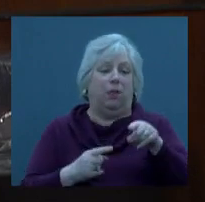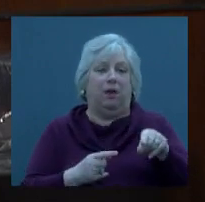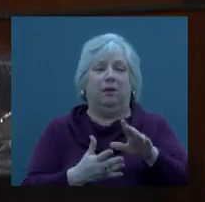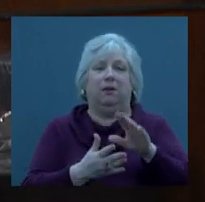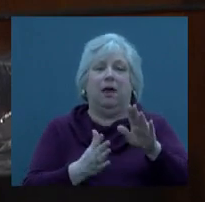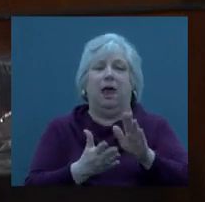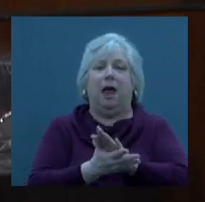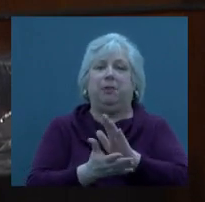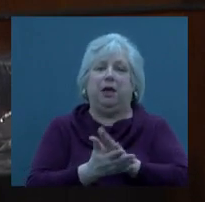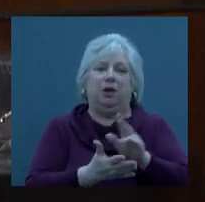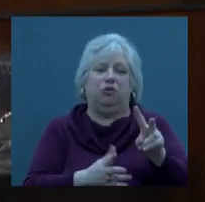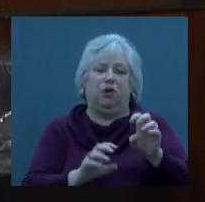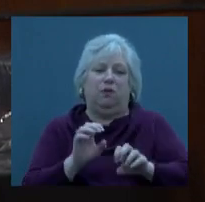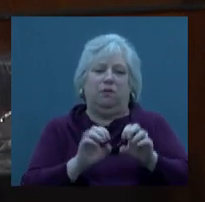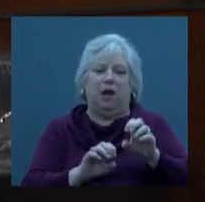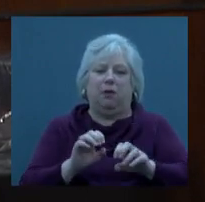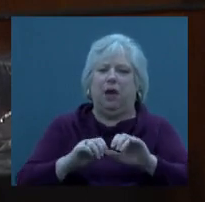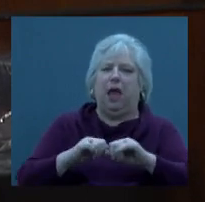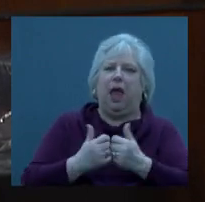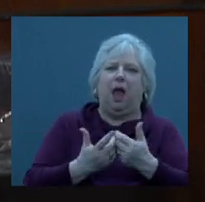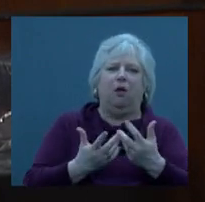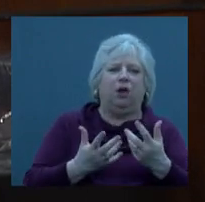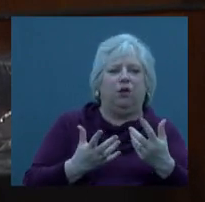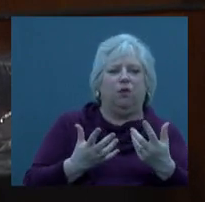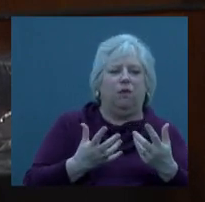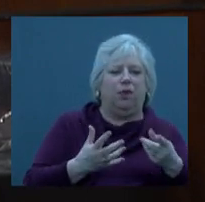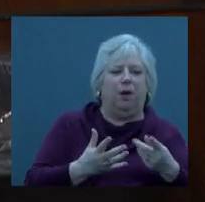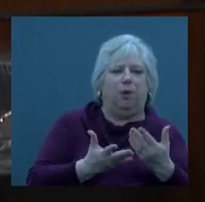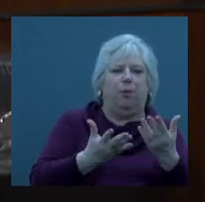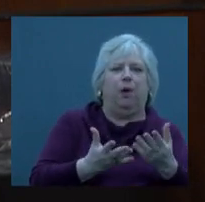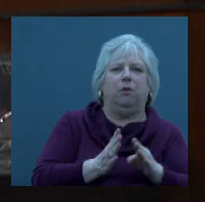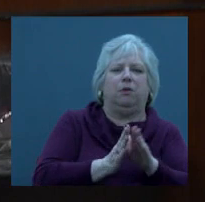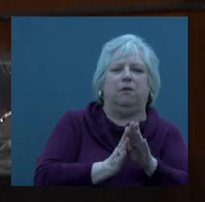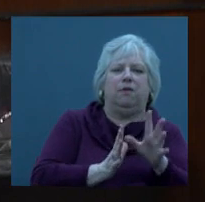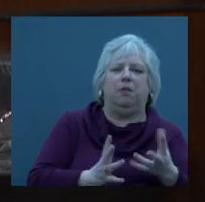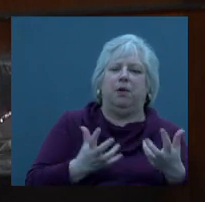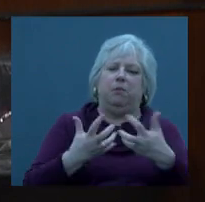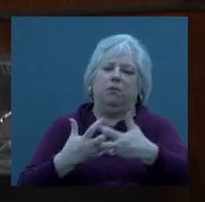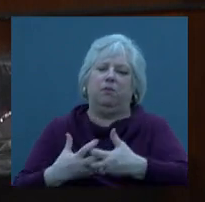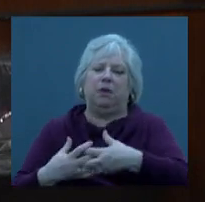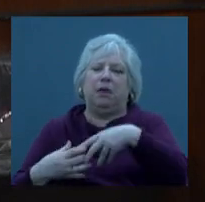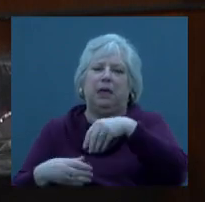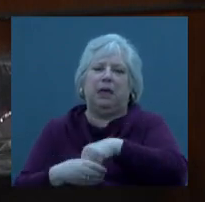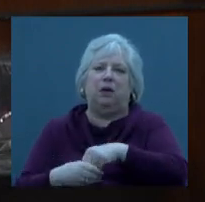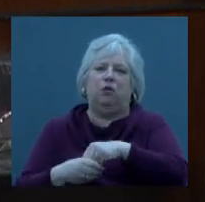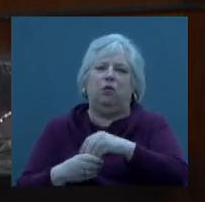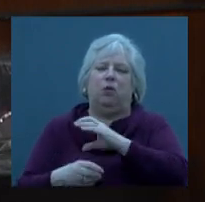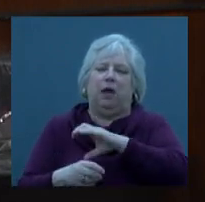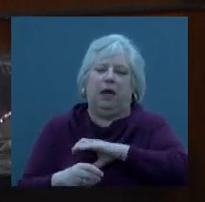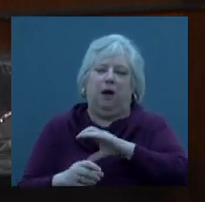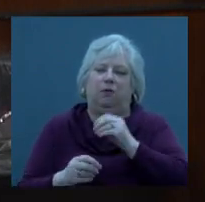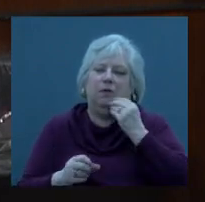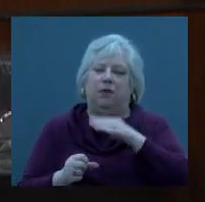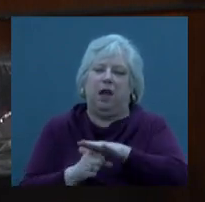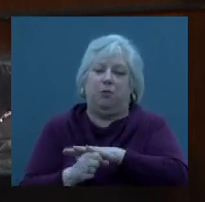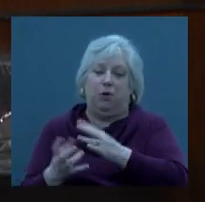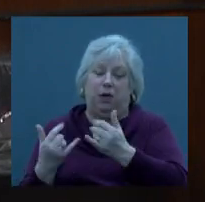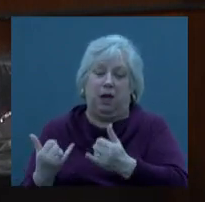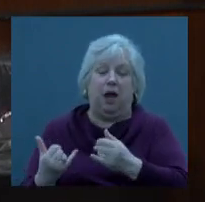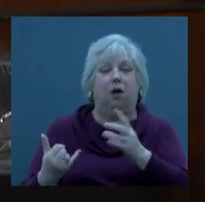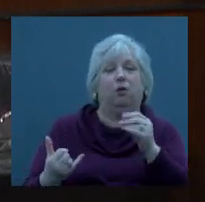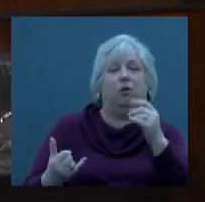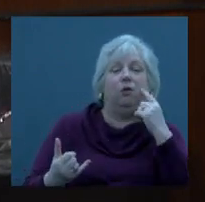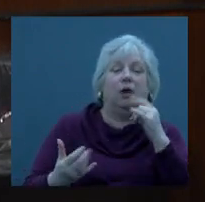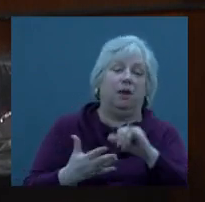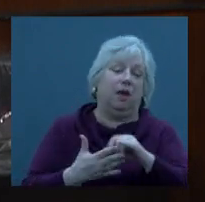application, how do you fit the proposed development into what the character of the neighborhood is now? I mean, do you say the character is such that it